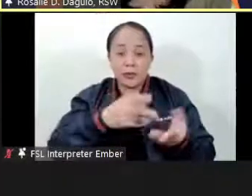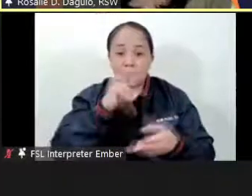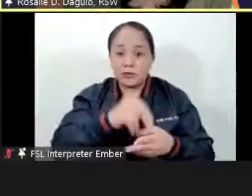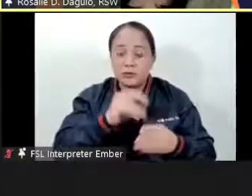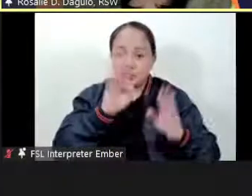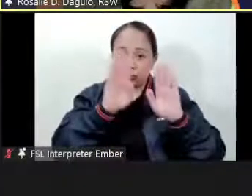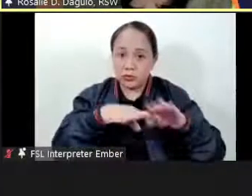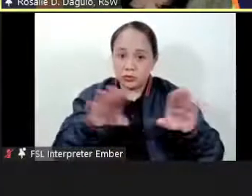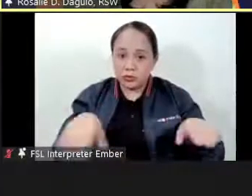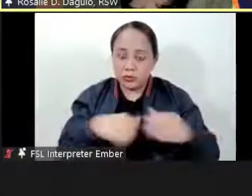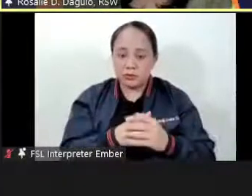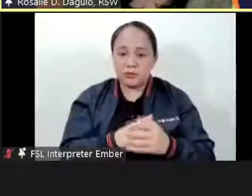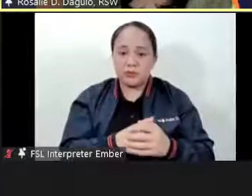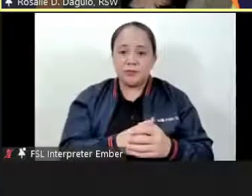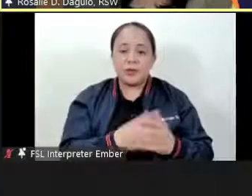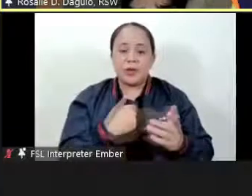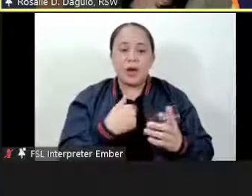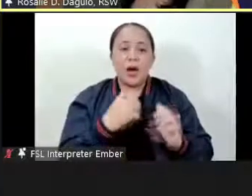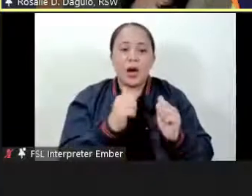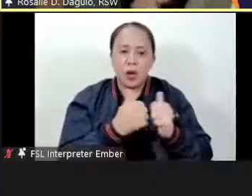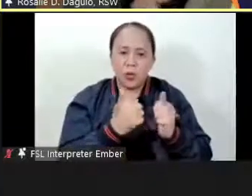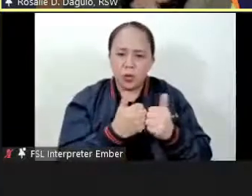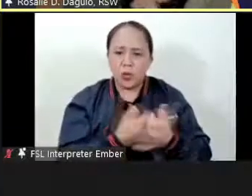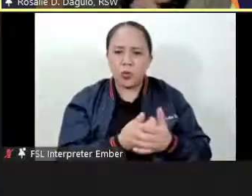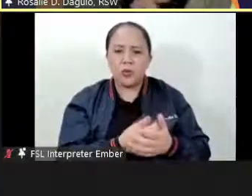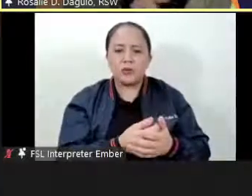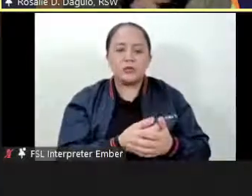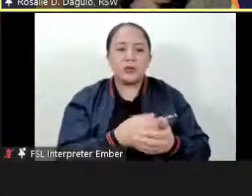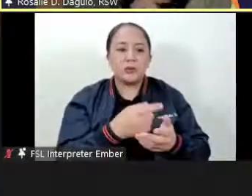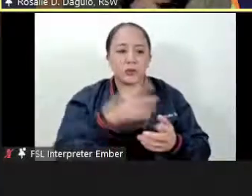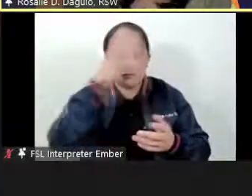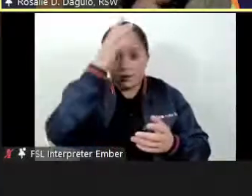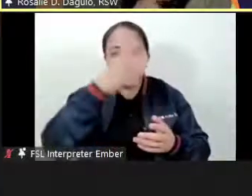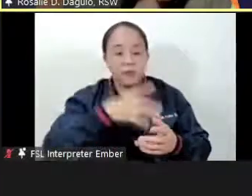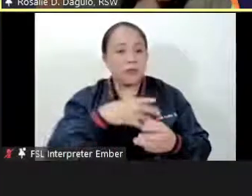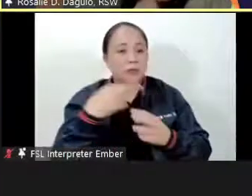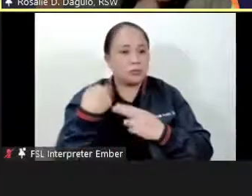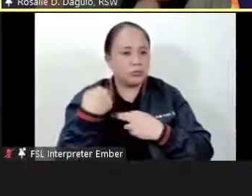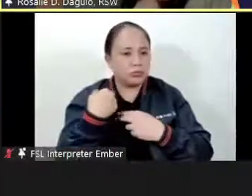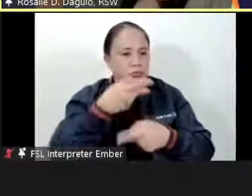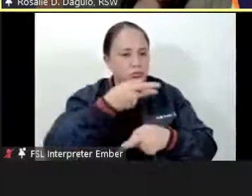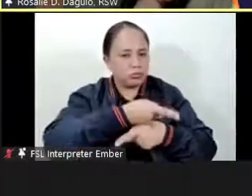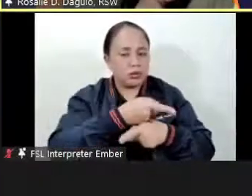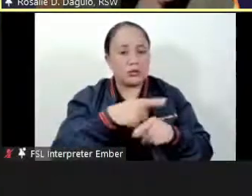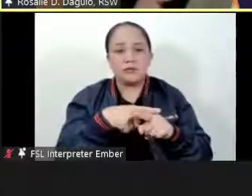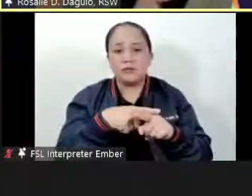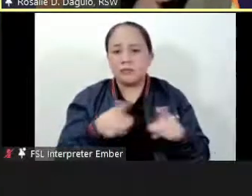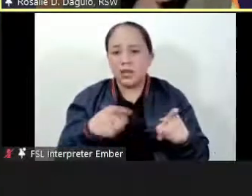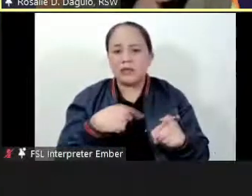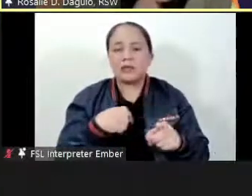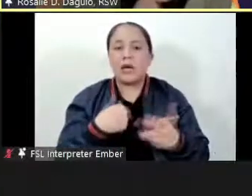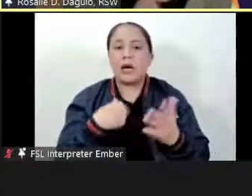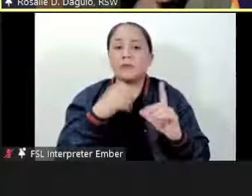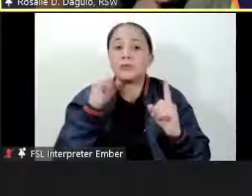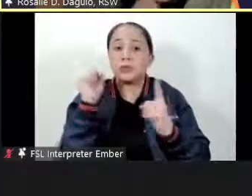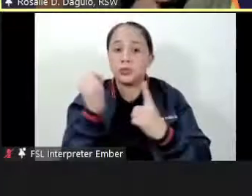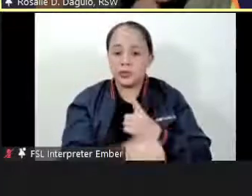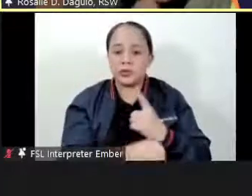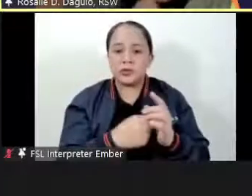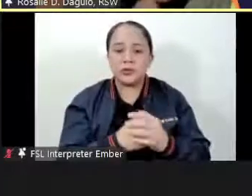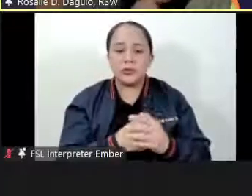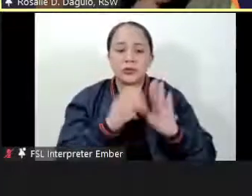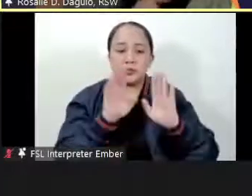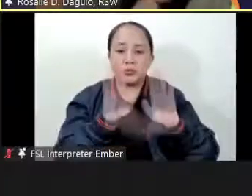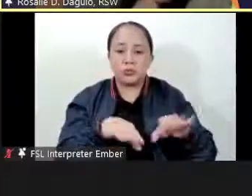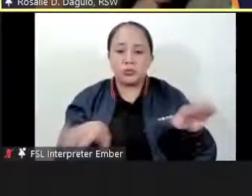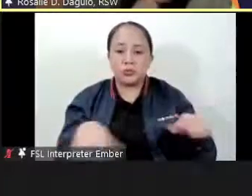their rights by performing parental duties and obligations. However, there are situations when children